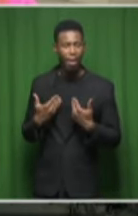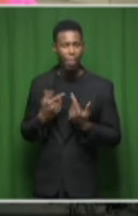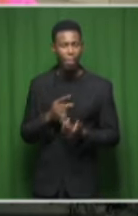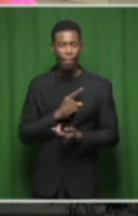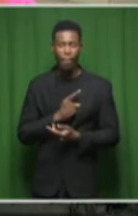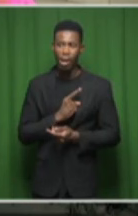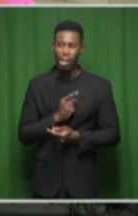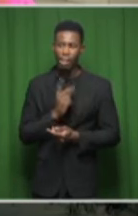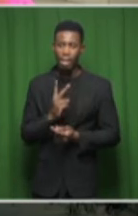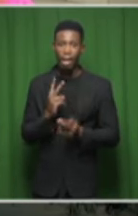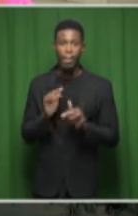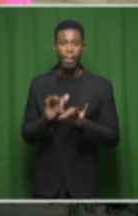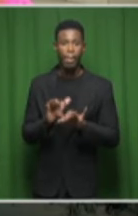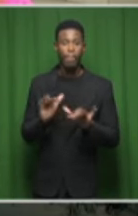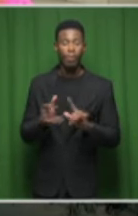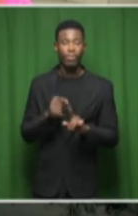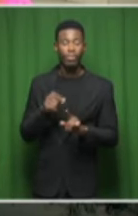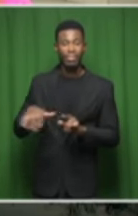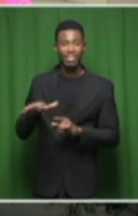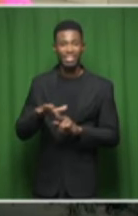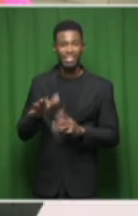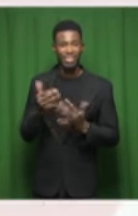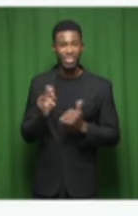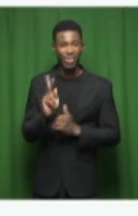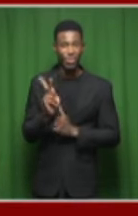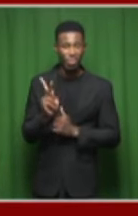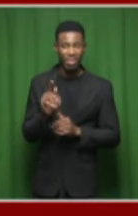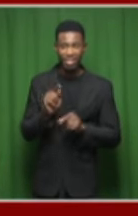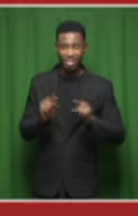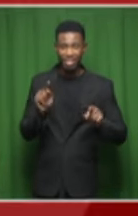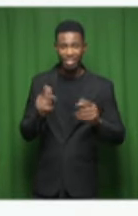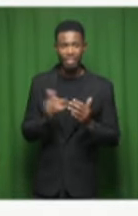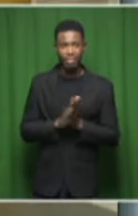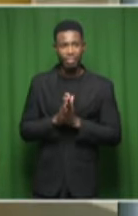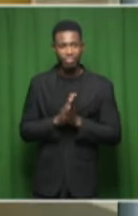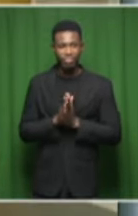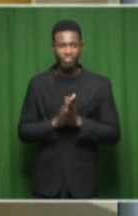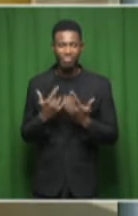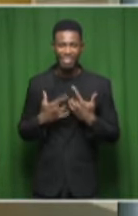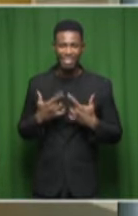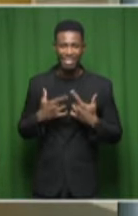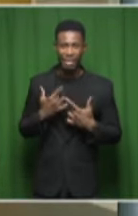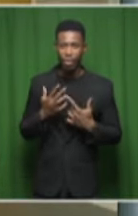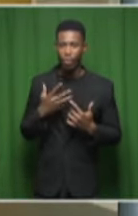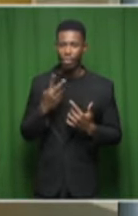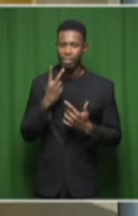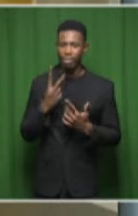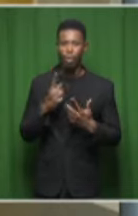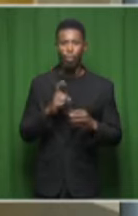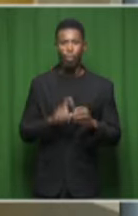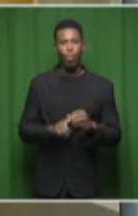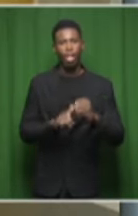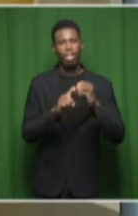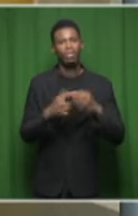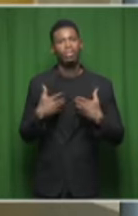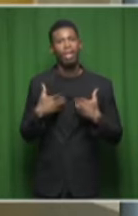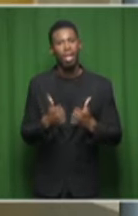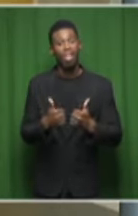that residents of the townships that we just mentioned are looking forward to quality health care.